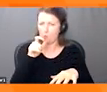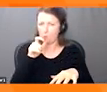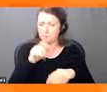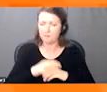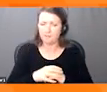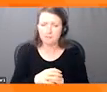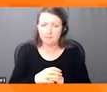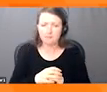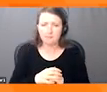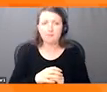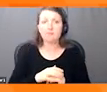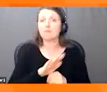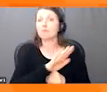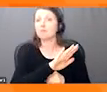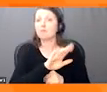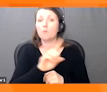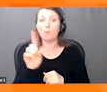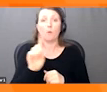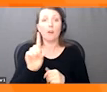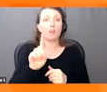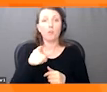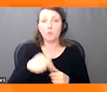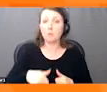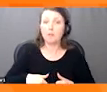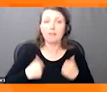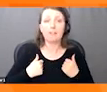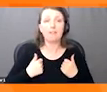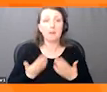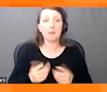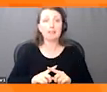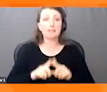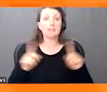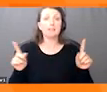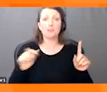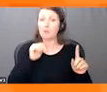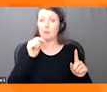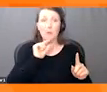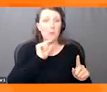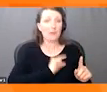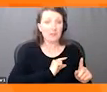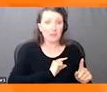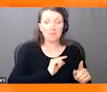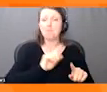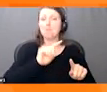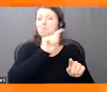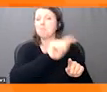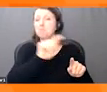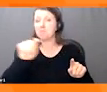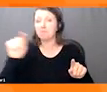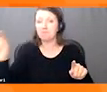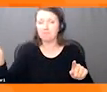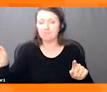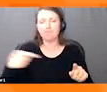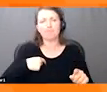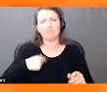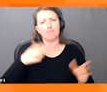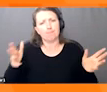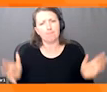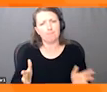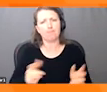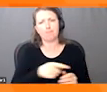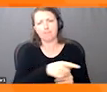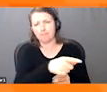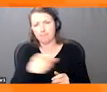many others here today may be on different territory, so we invite and encourage each of you to give recognition to the land you